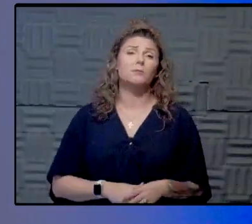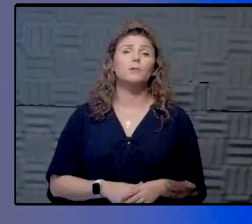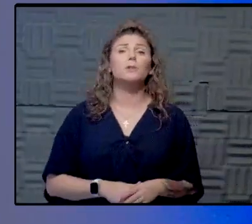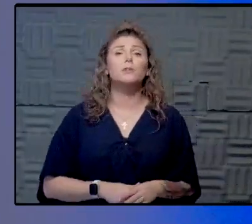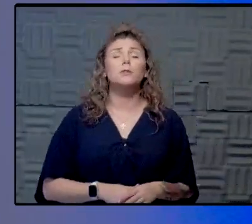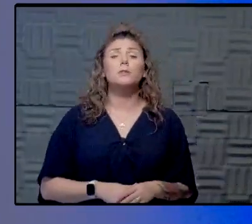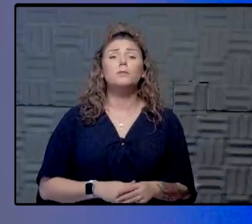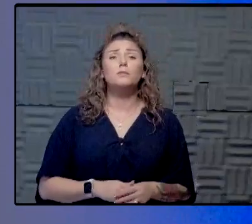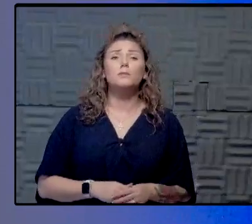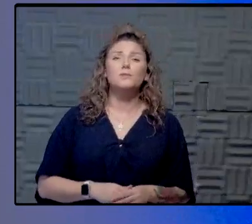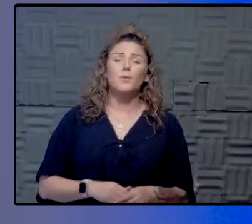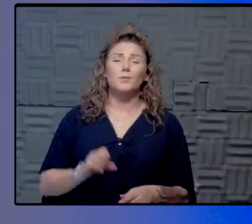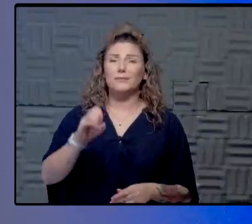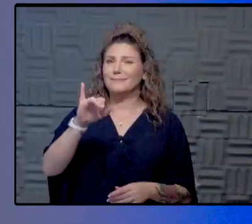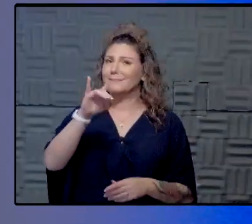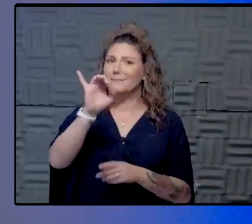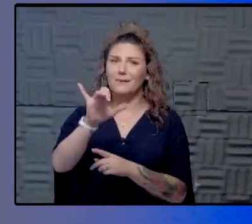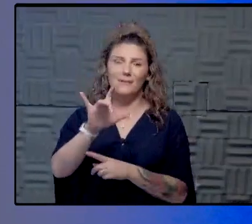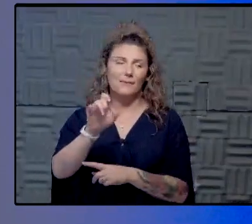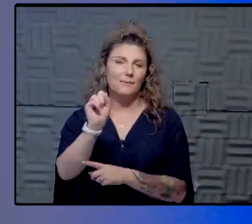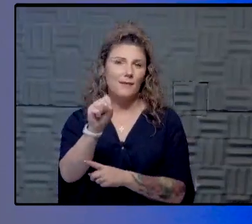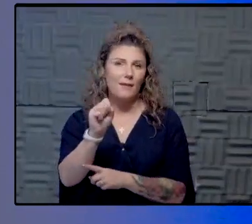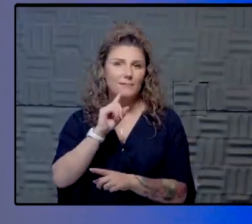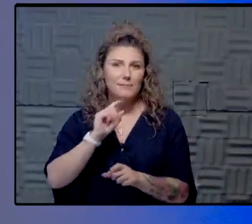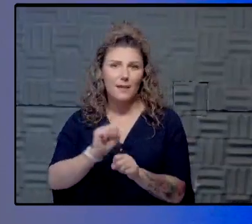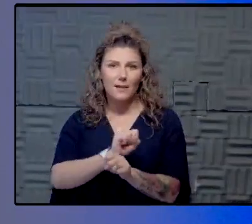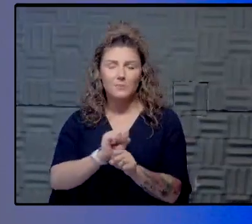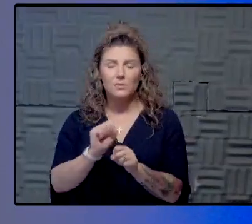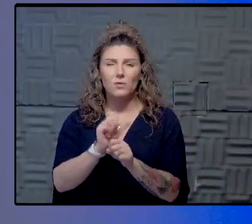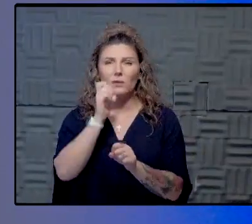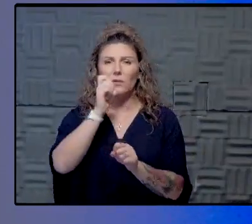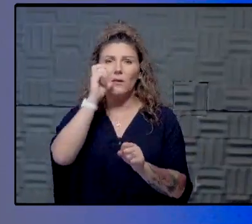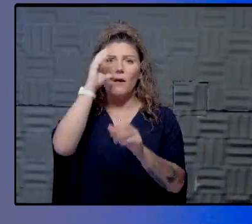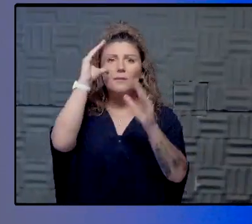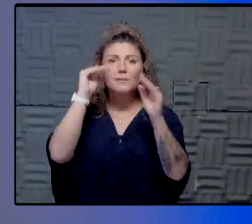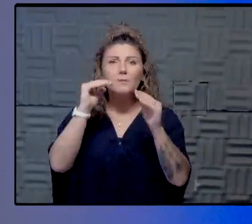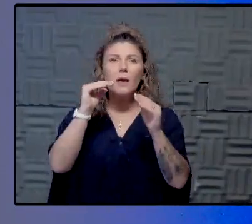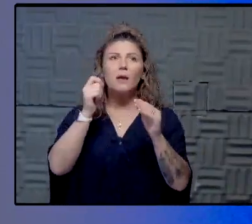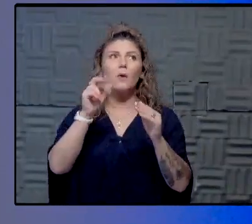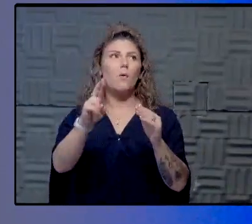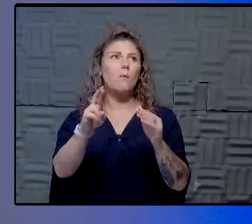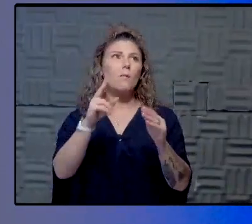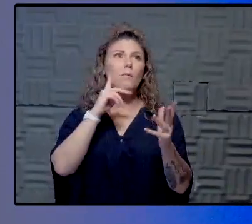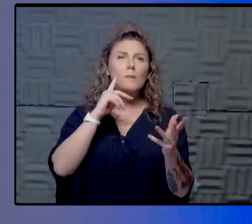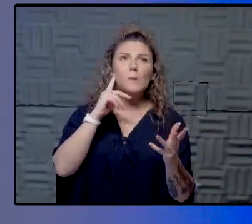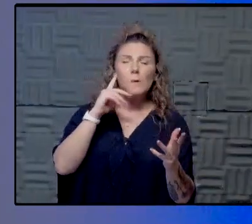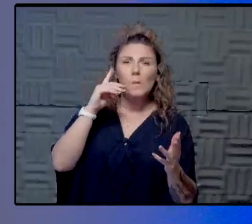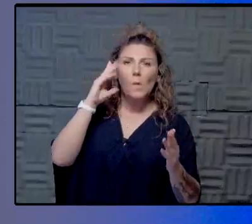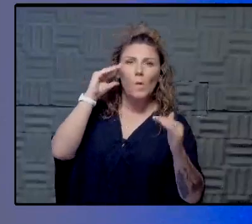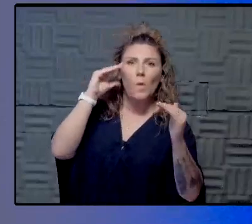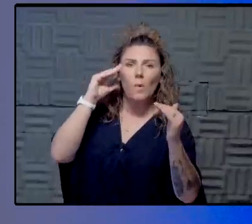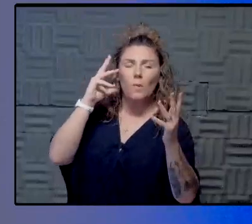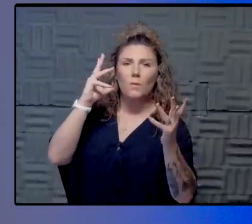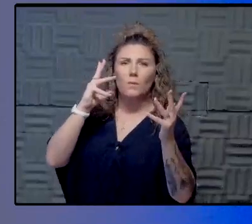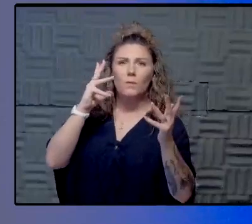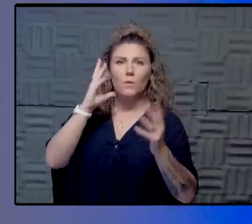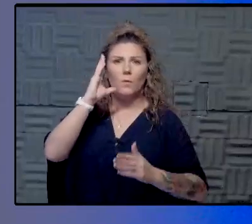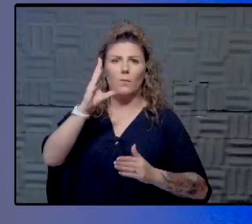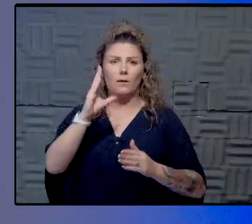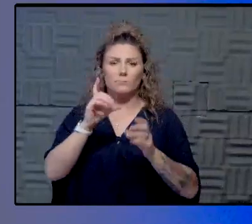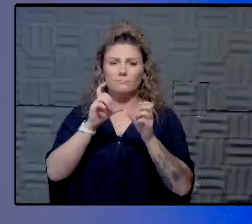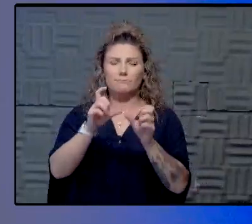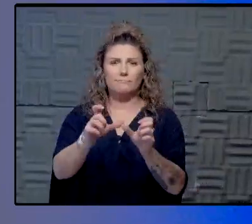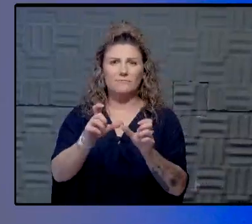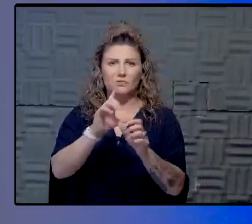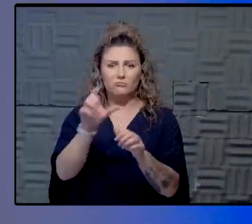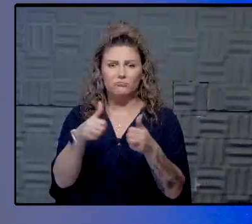say, Cindy, that absolutely we don't need to expect or anticipate that these things will continue to